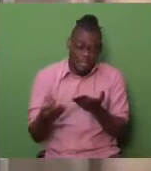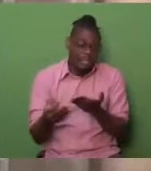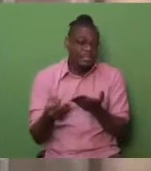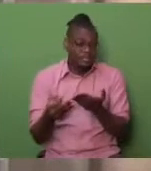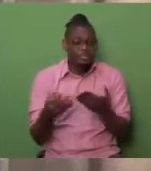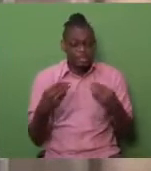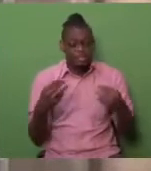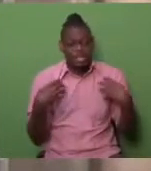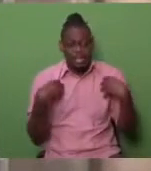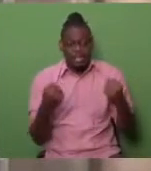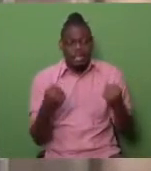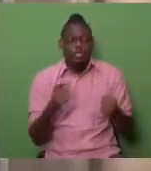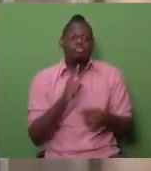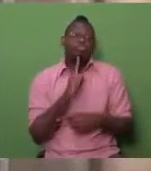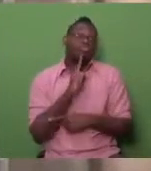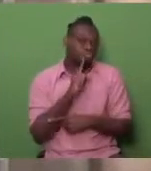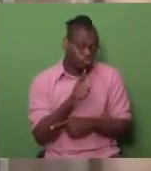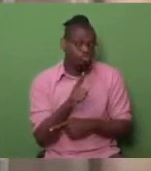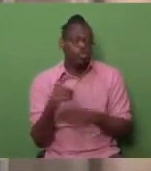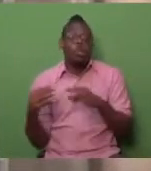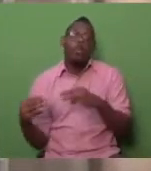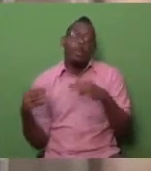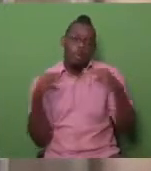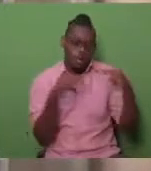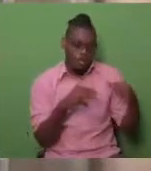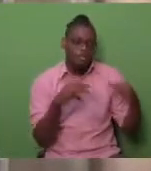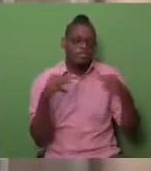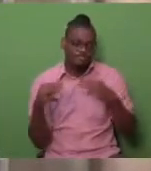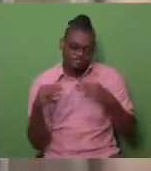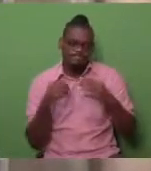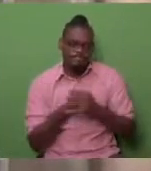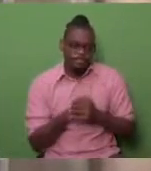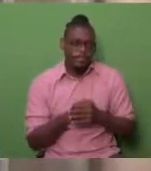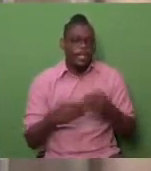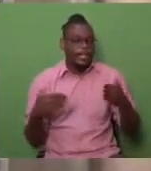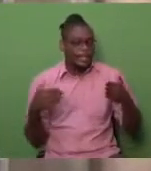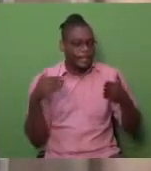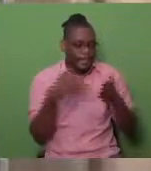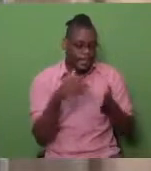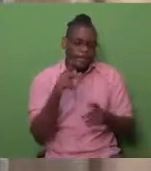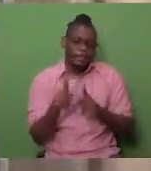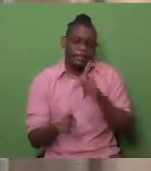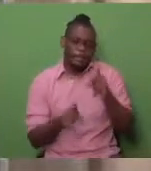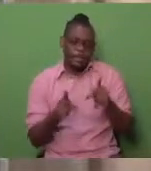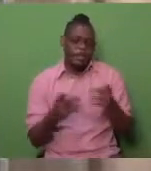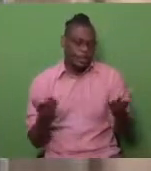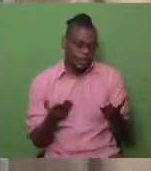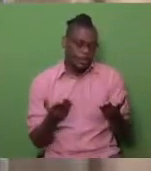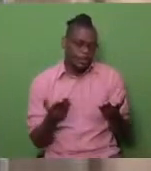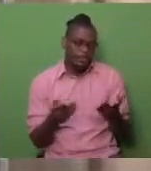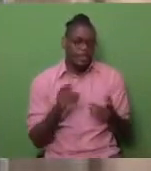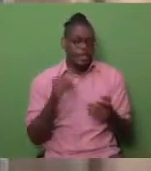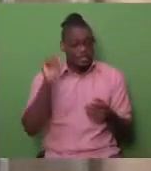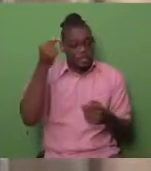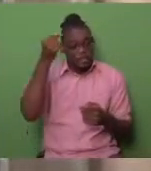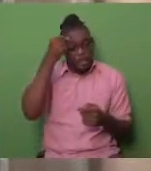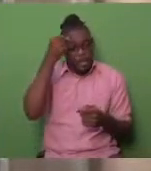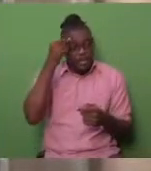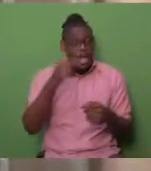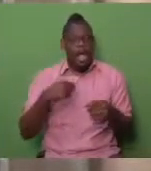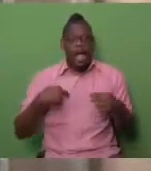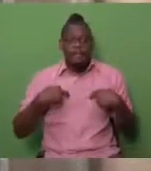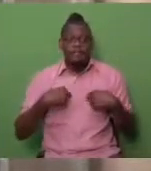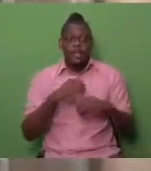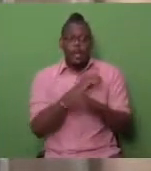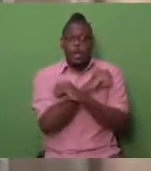that too is war on the population. When a government shamelessly blames citizens for its own woeful